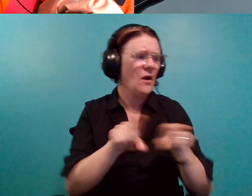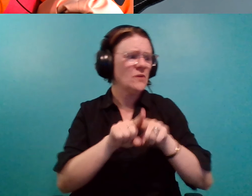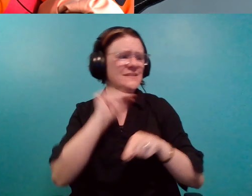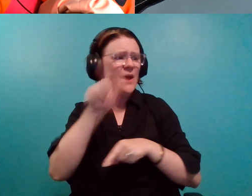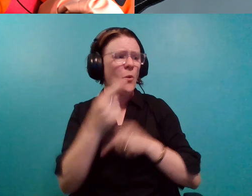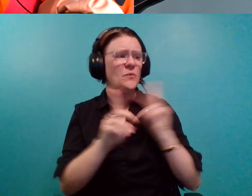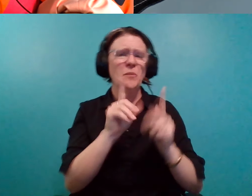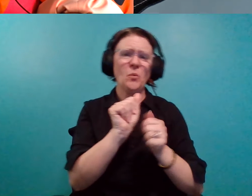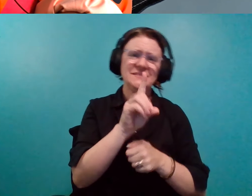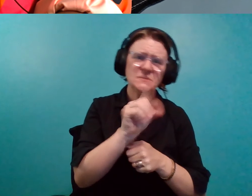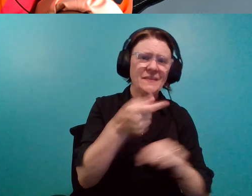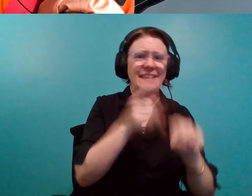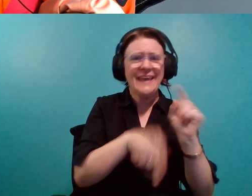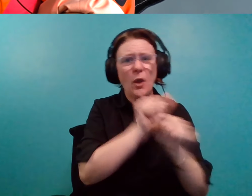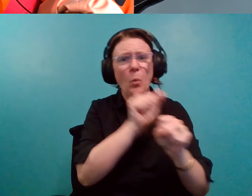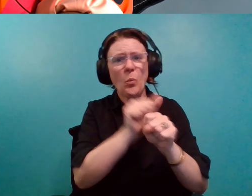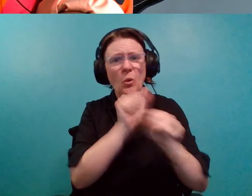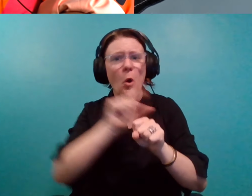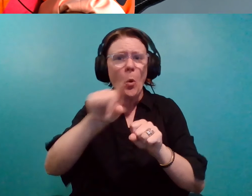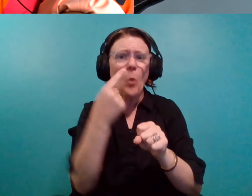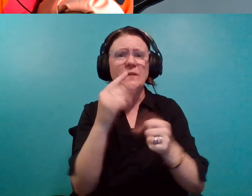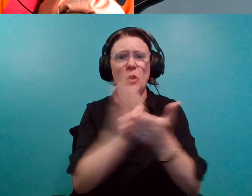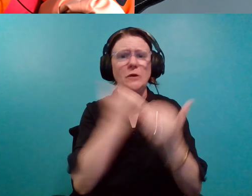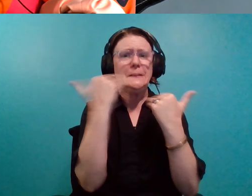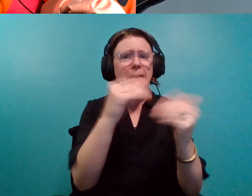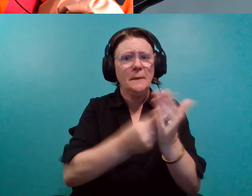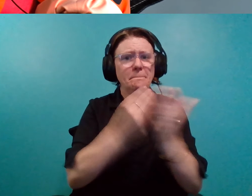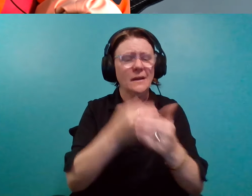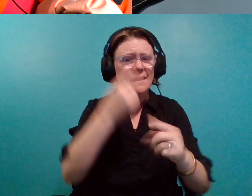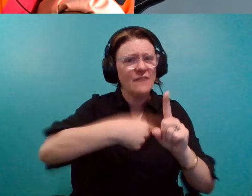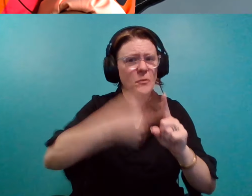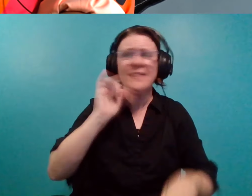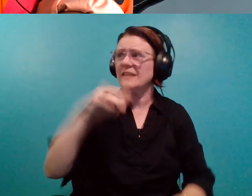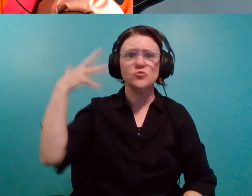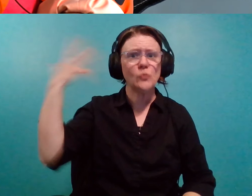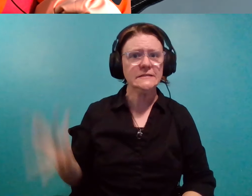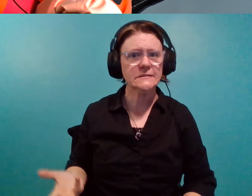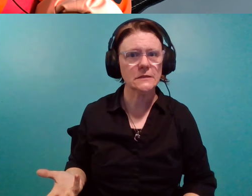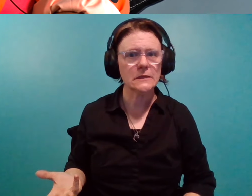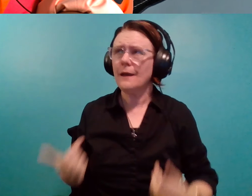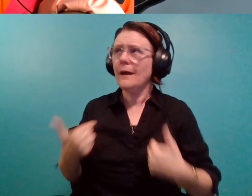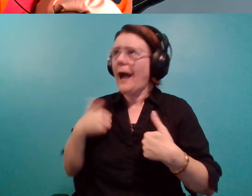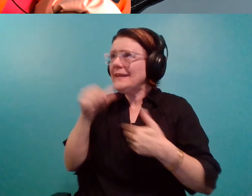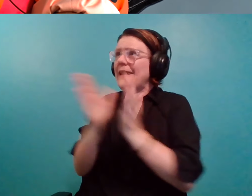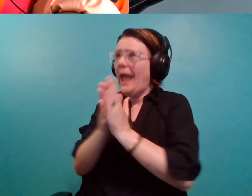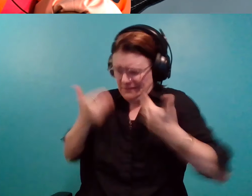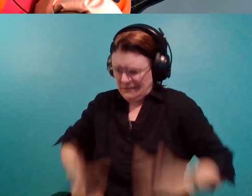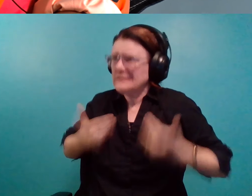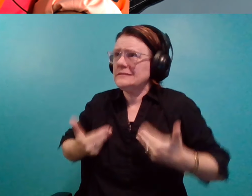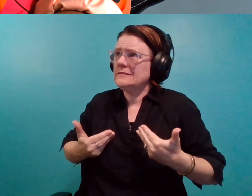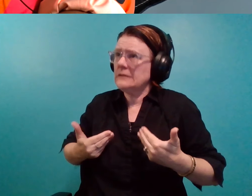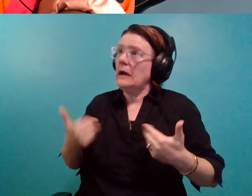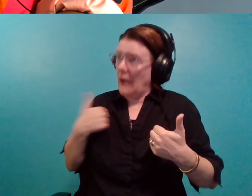just people that are on disability where they can't work and they have to only make a certain amount each month. That is crazy. It's like we didn't ask to be this